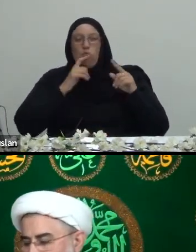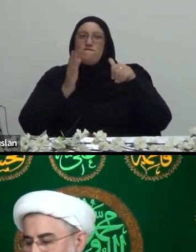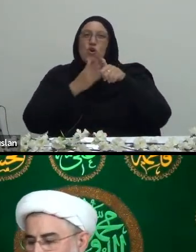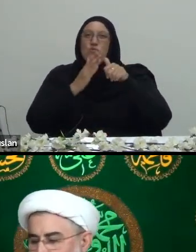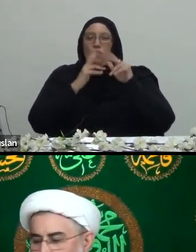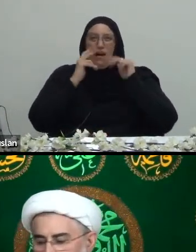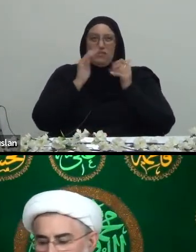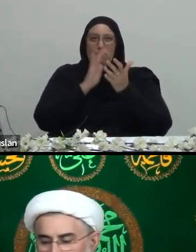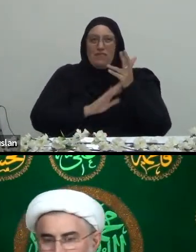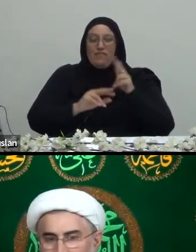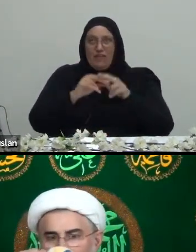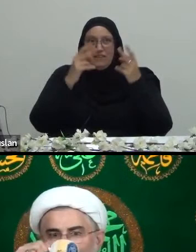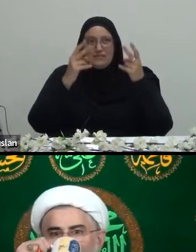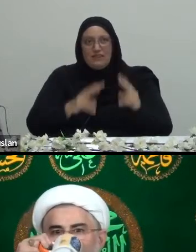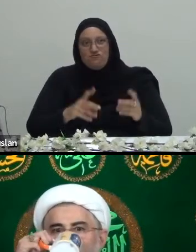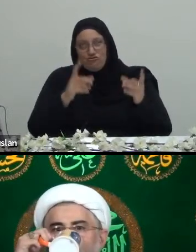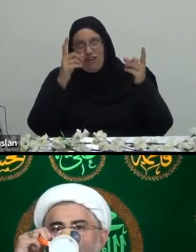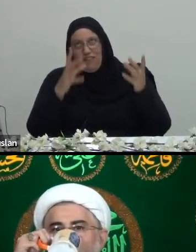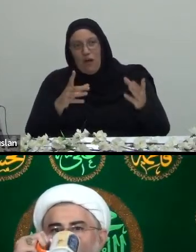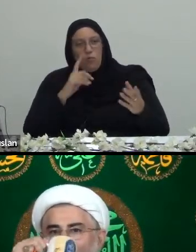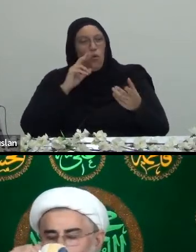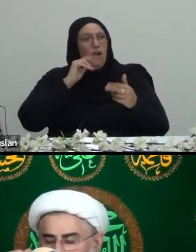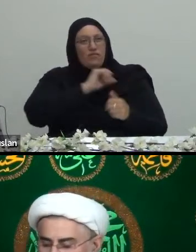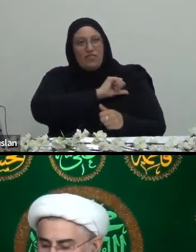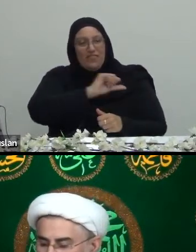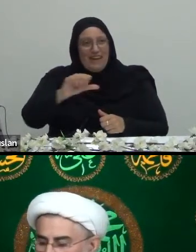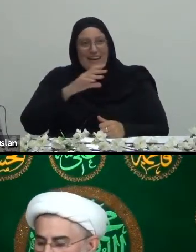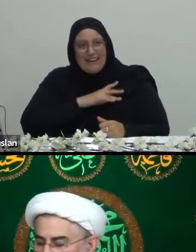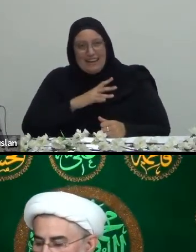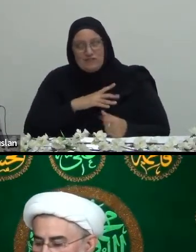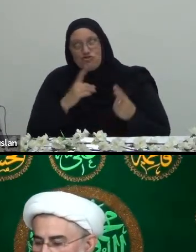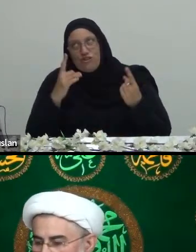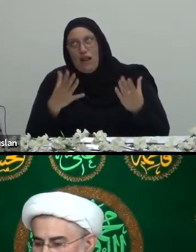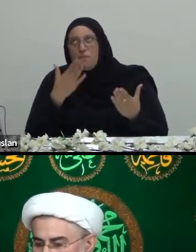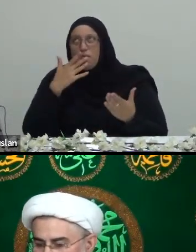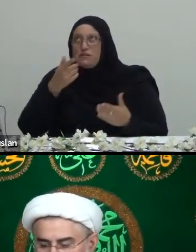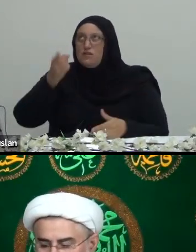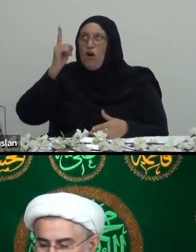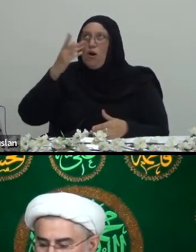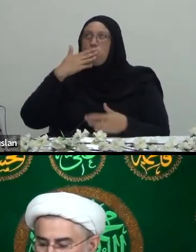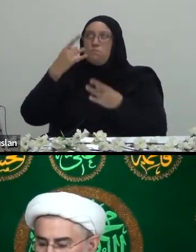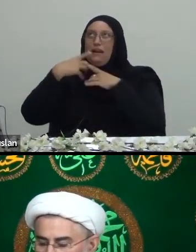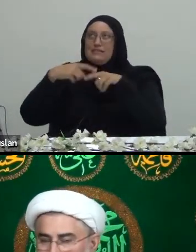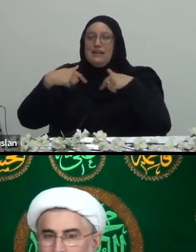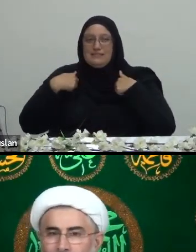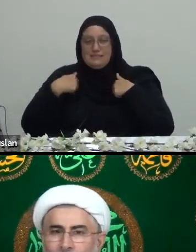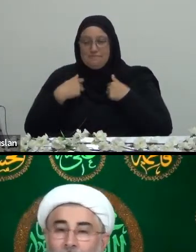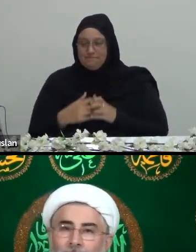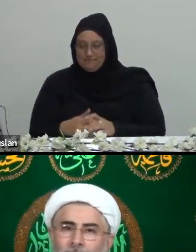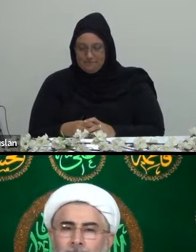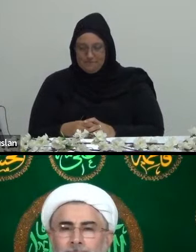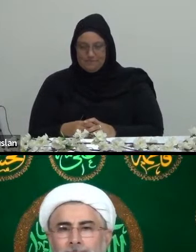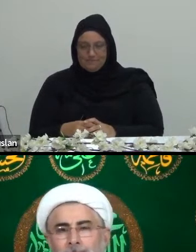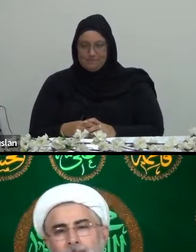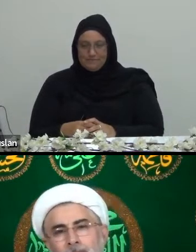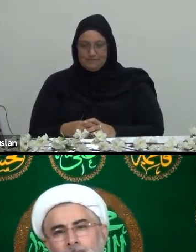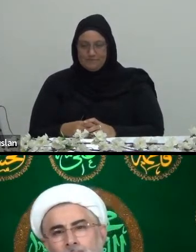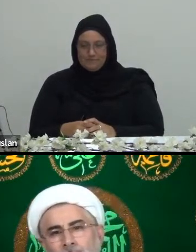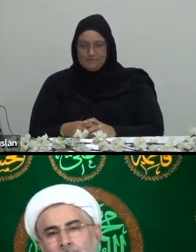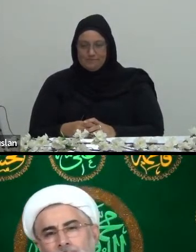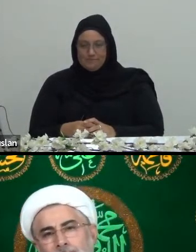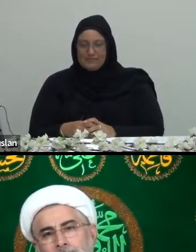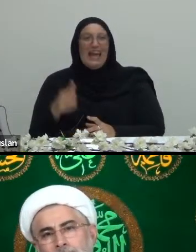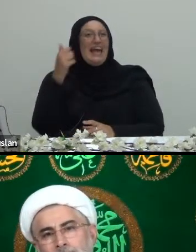even after they've passed away. Inshallah, may God bless us in that manner. Sheikh, we're in a situation where a husband and a wife have